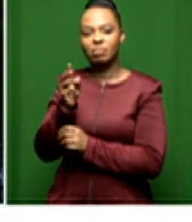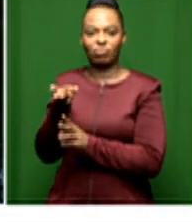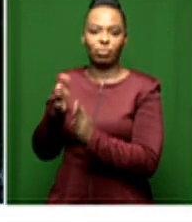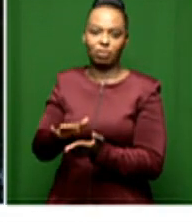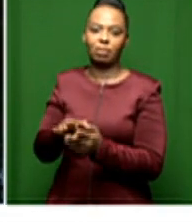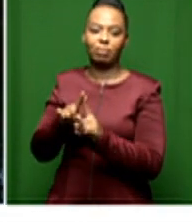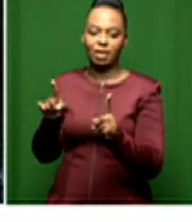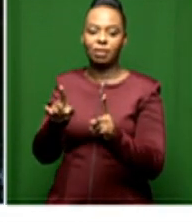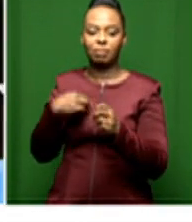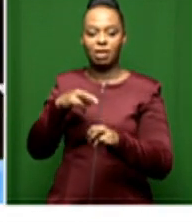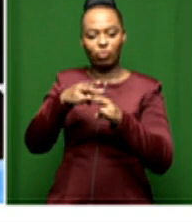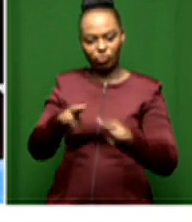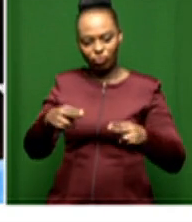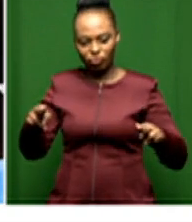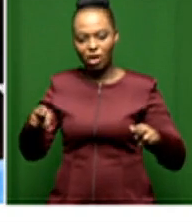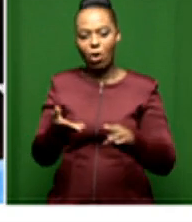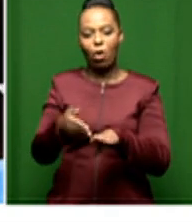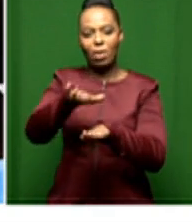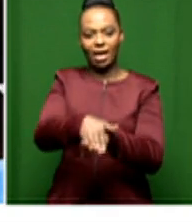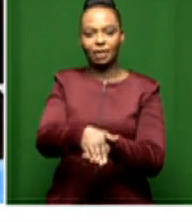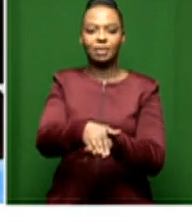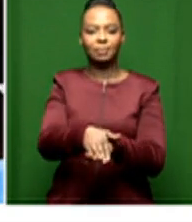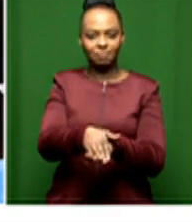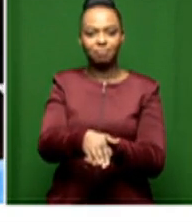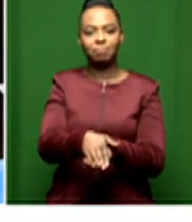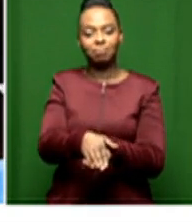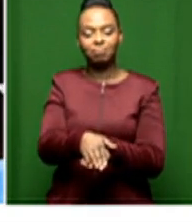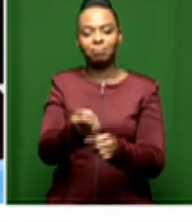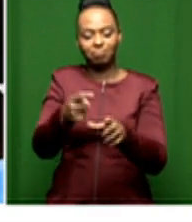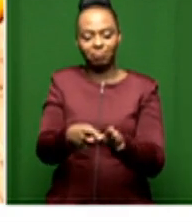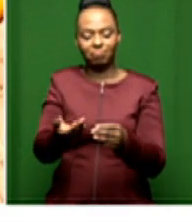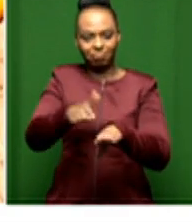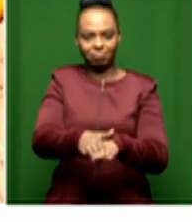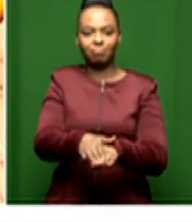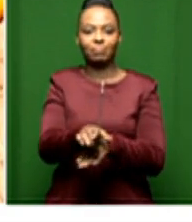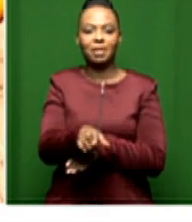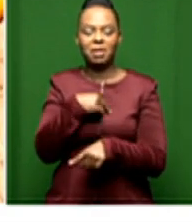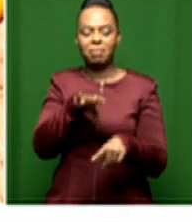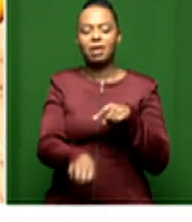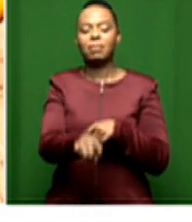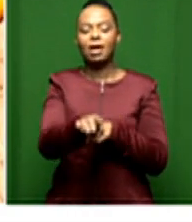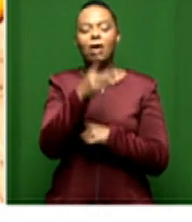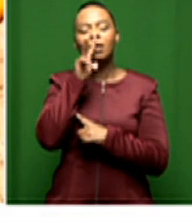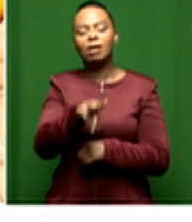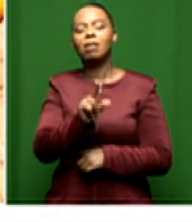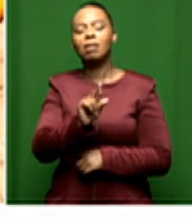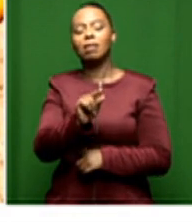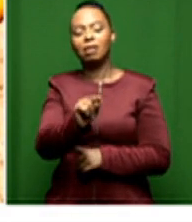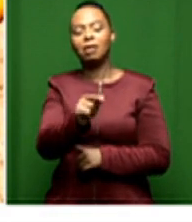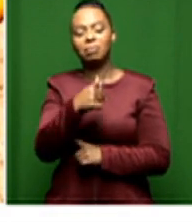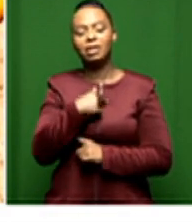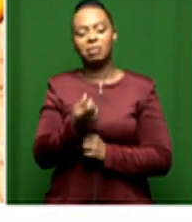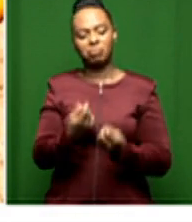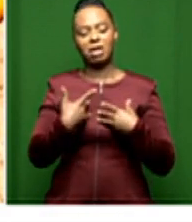omelet. And I was like, okay, this is what needs to change. Now, do unpack for us how you